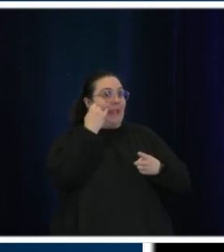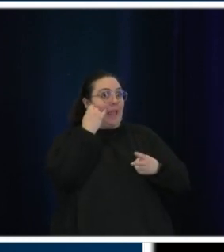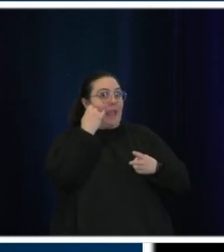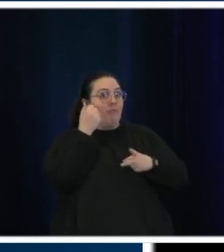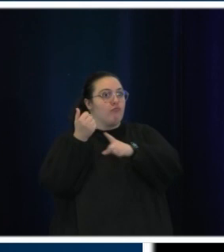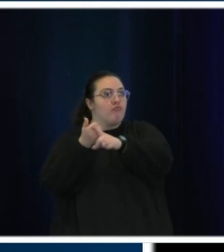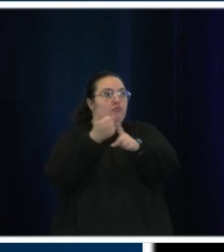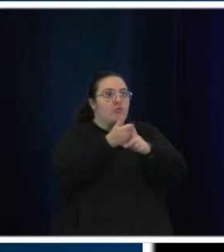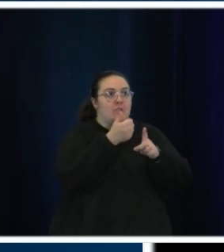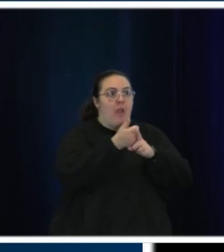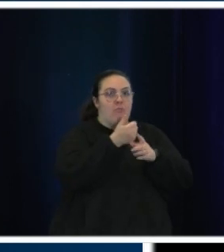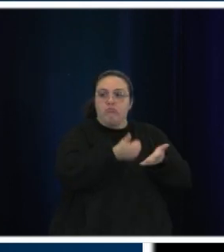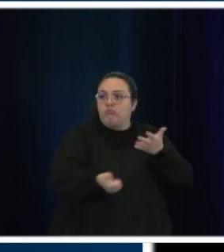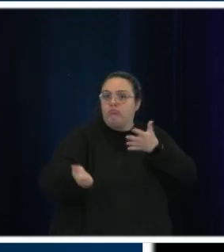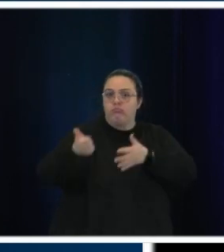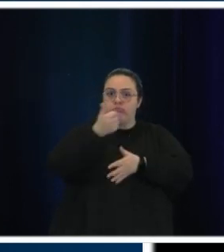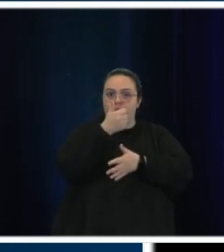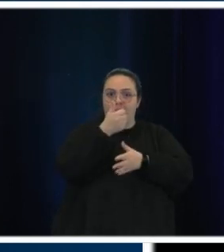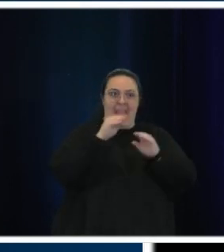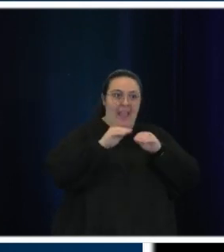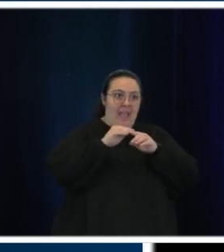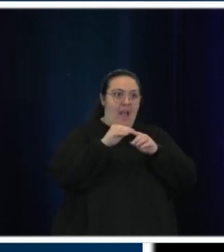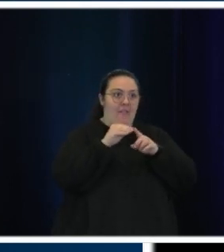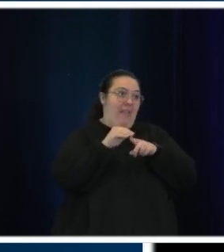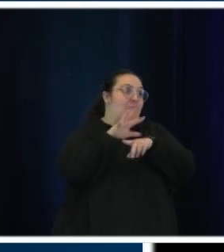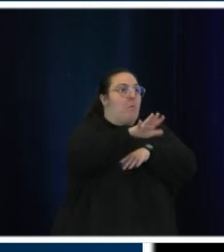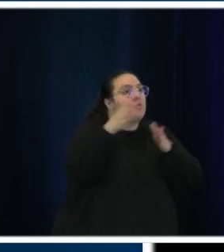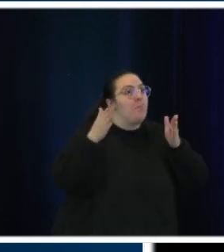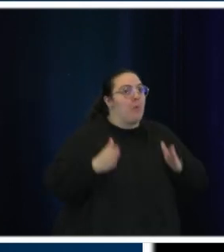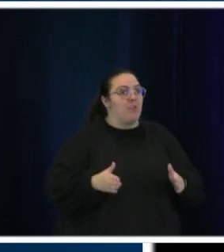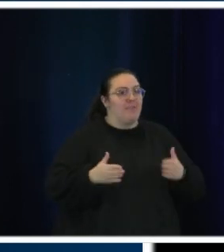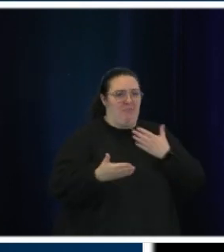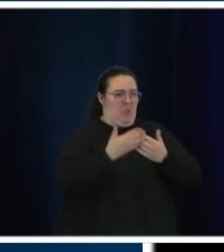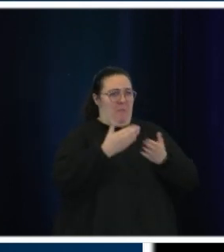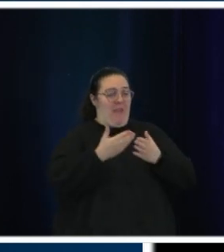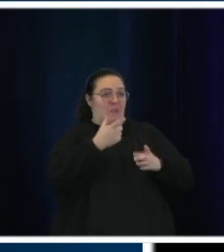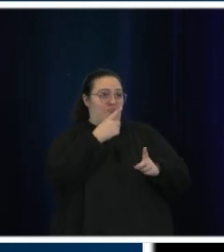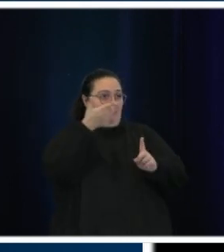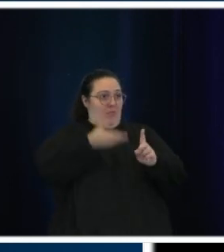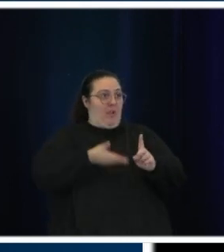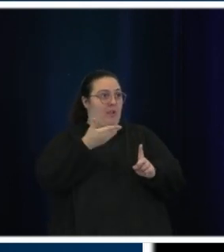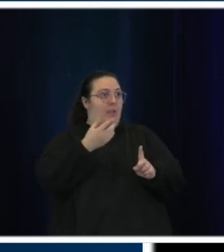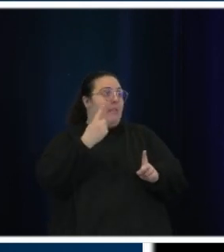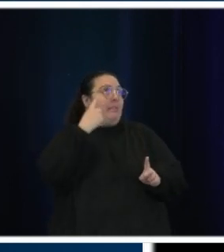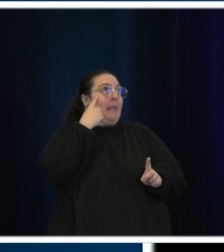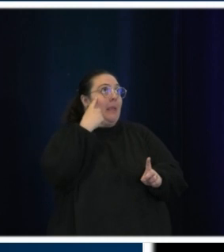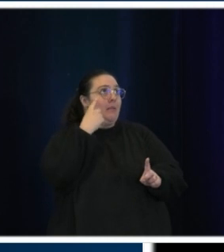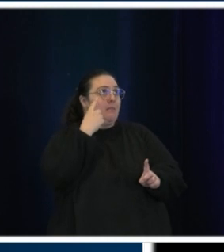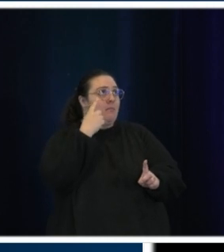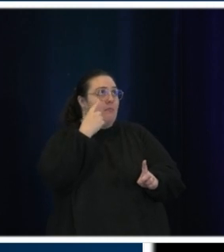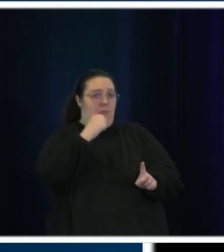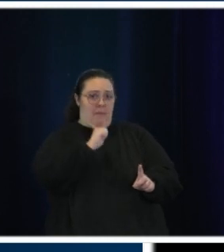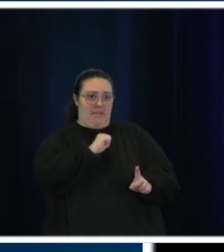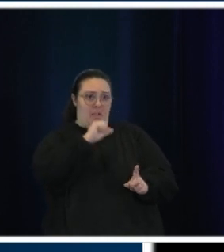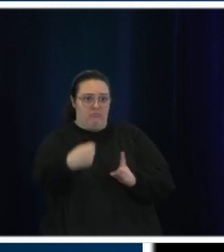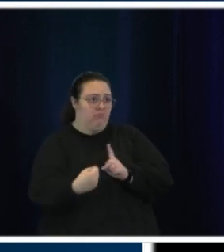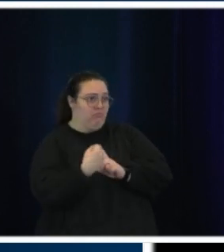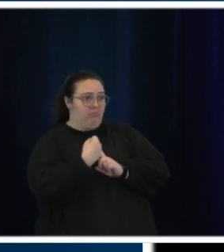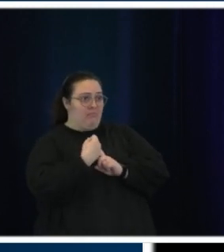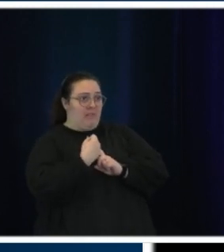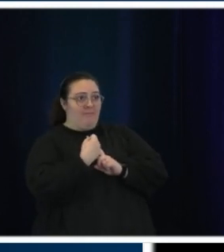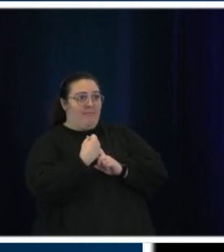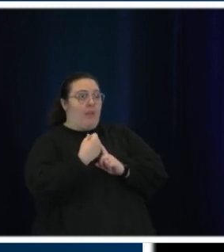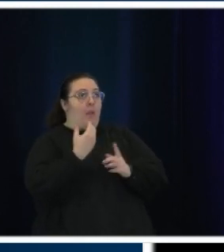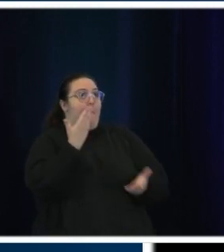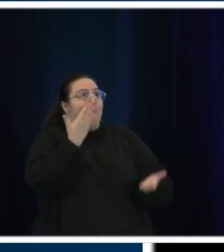person, no matter what your color is, you might say, well, this doesn't impact me. But it could impact someone you work with. It could impact someone you